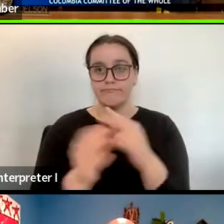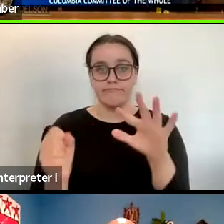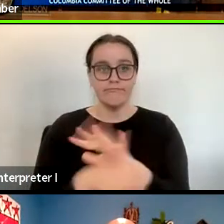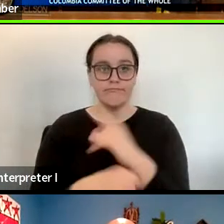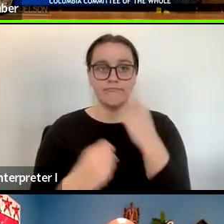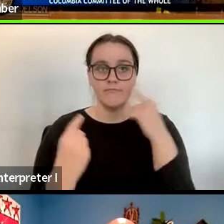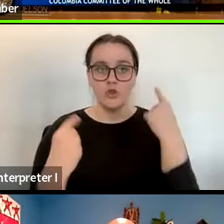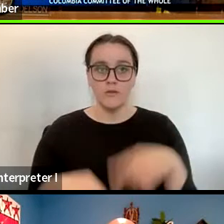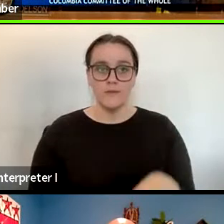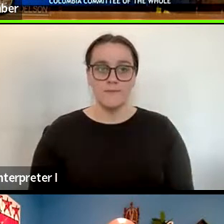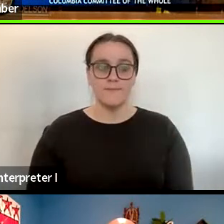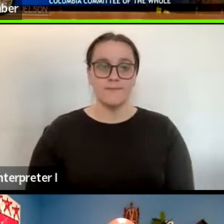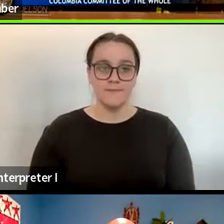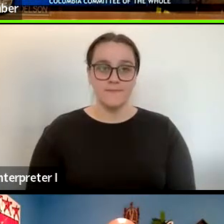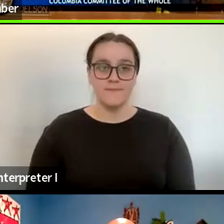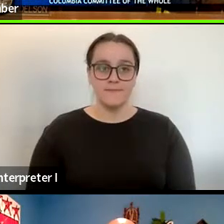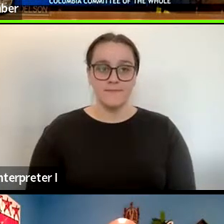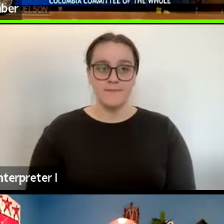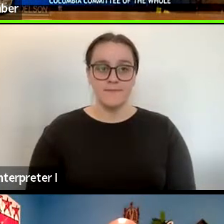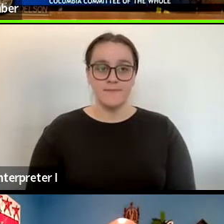unanimously.